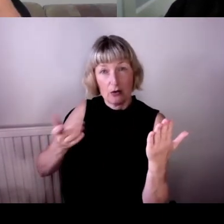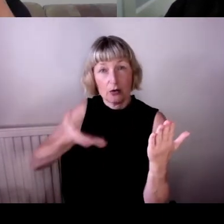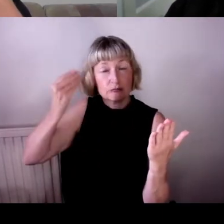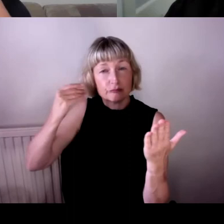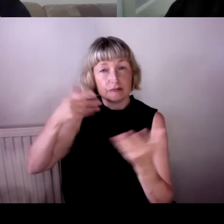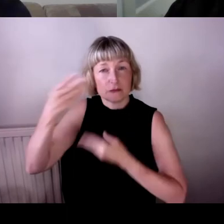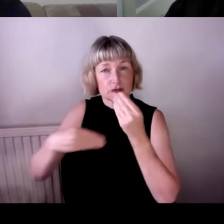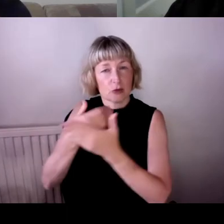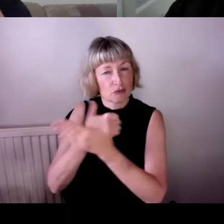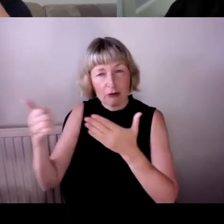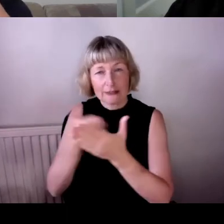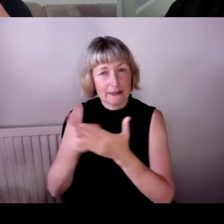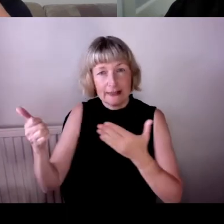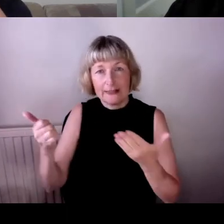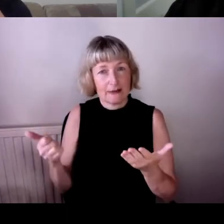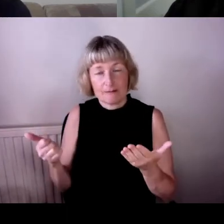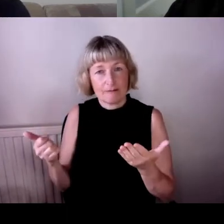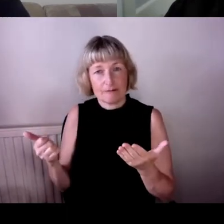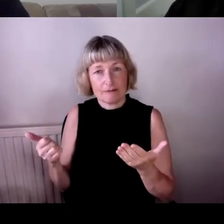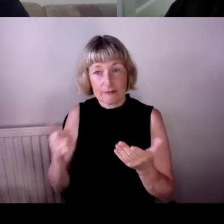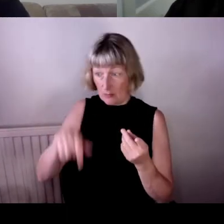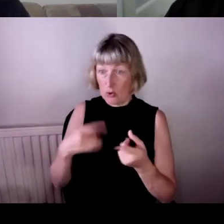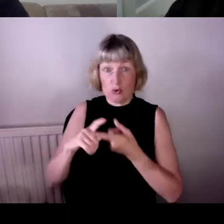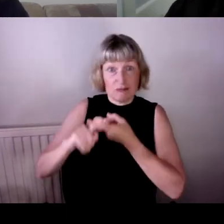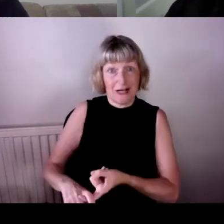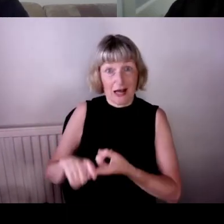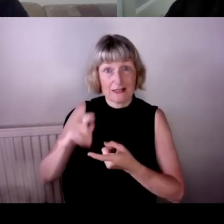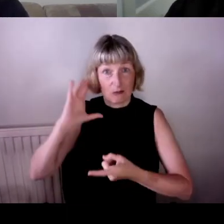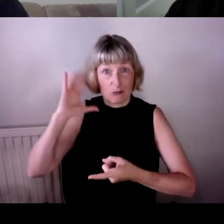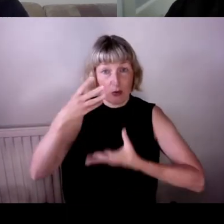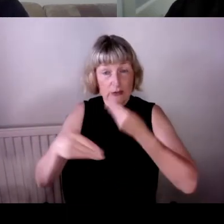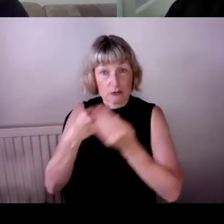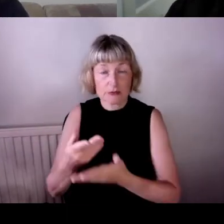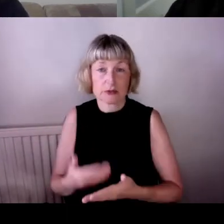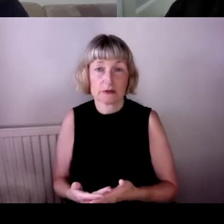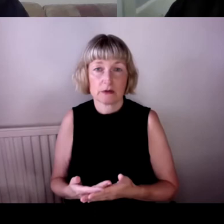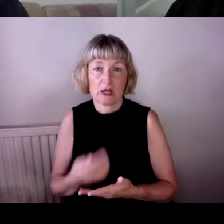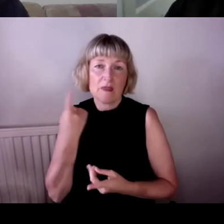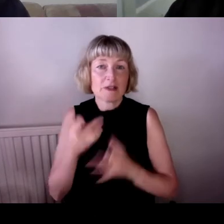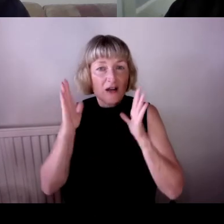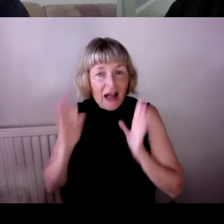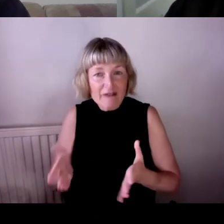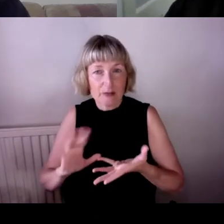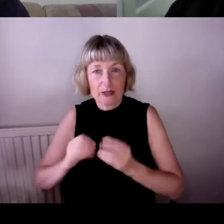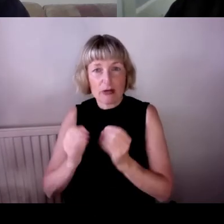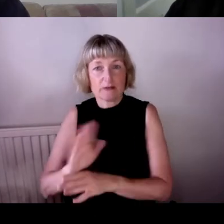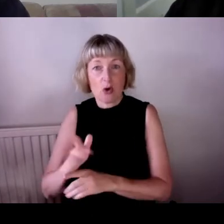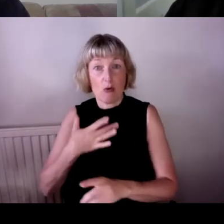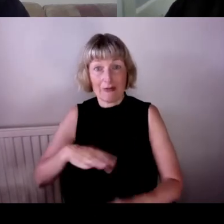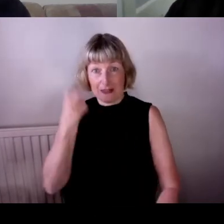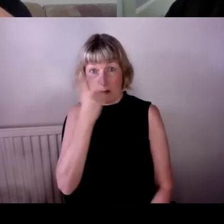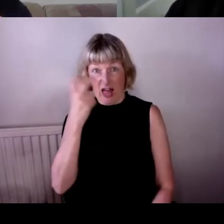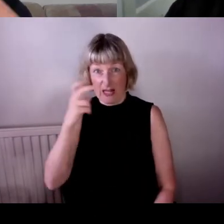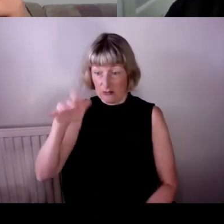and relies on description. And that doesn't necessarily mean that they're a theatre creative. And I think